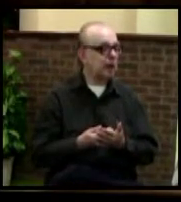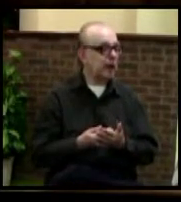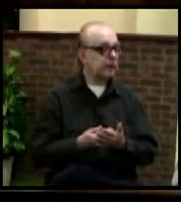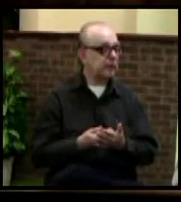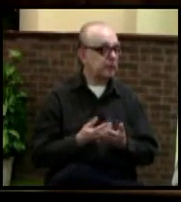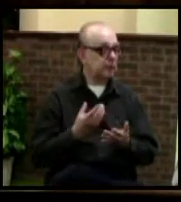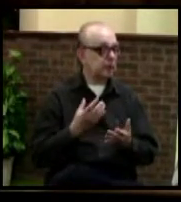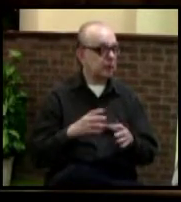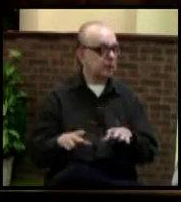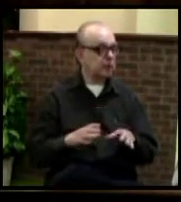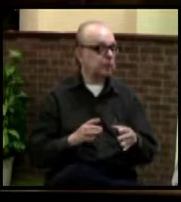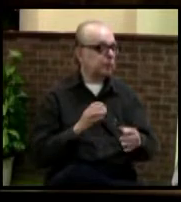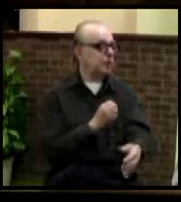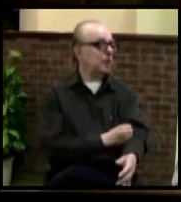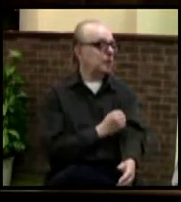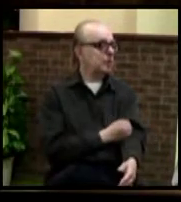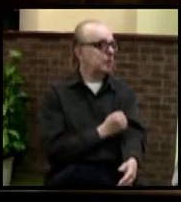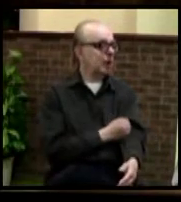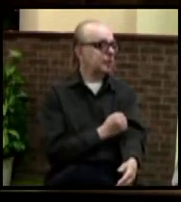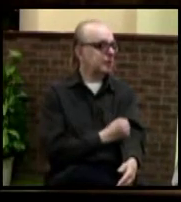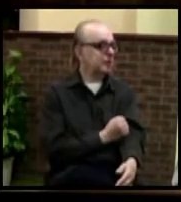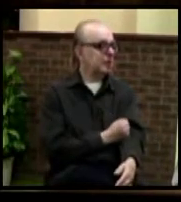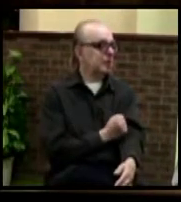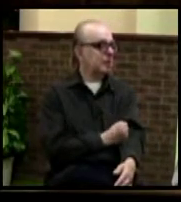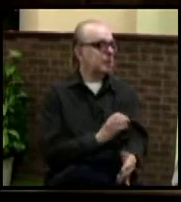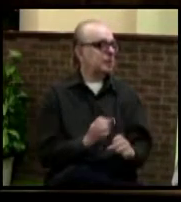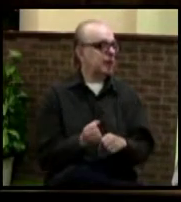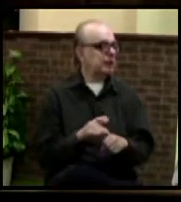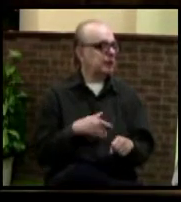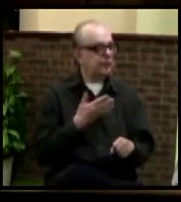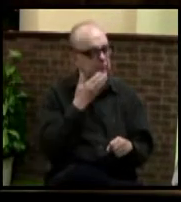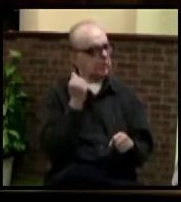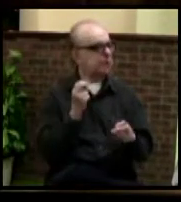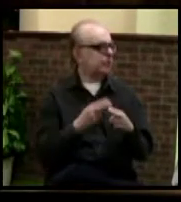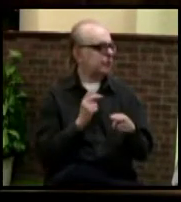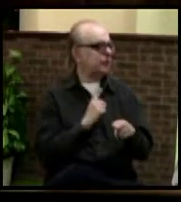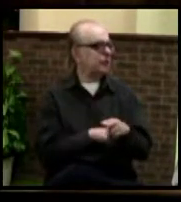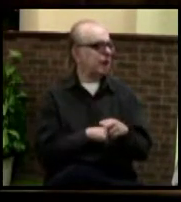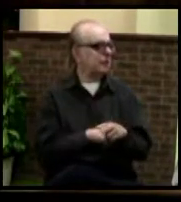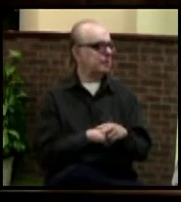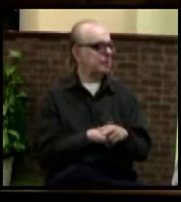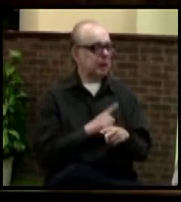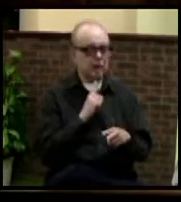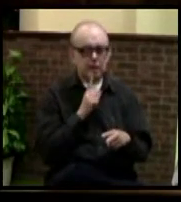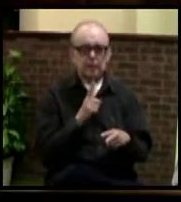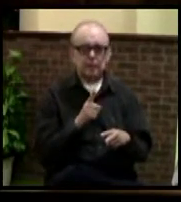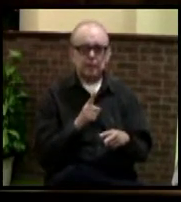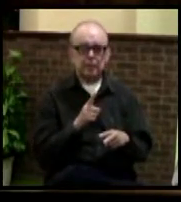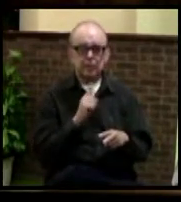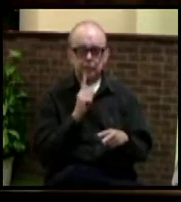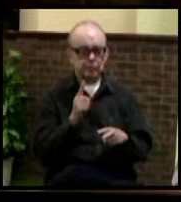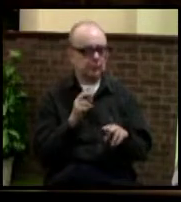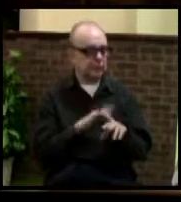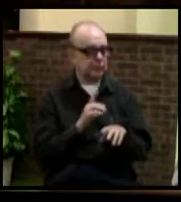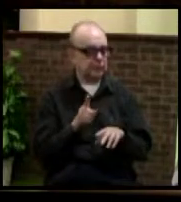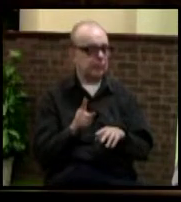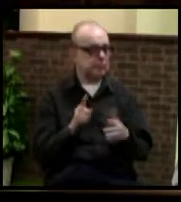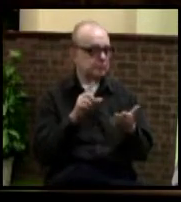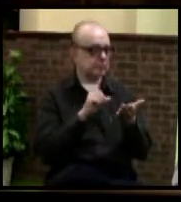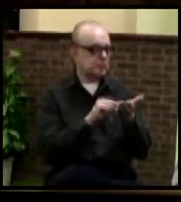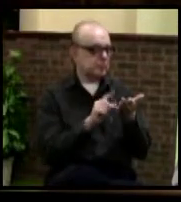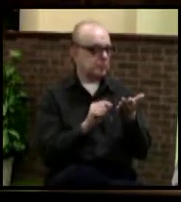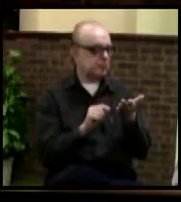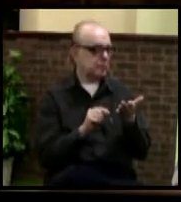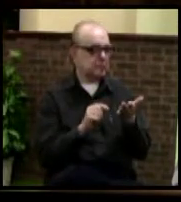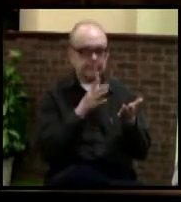drugs. That'll help me feel better, only for a while. And reality sits in. I was reading the